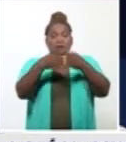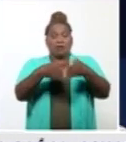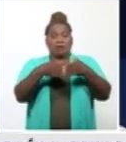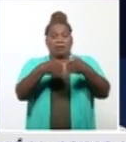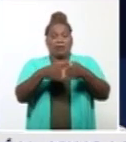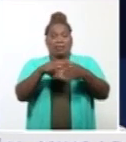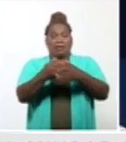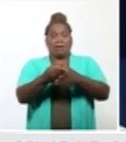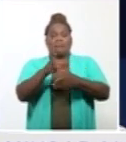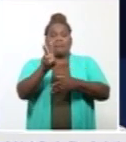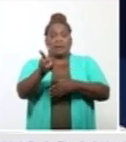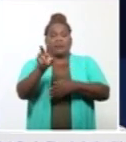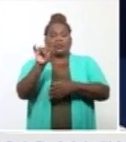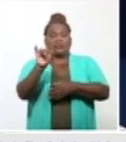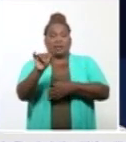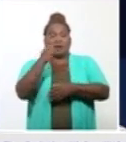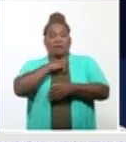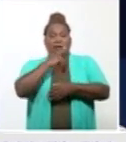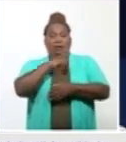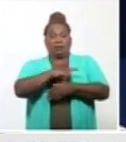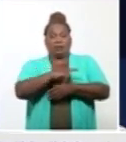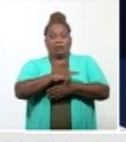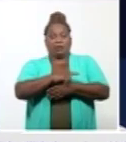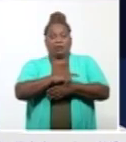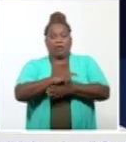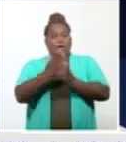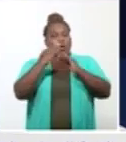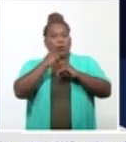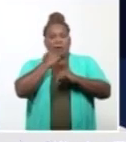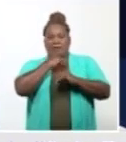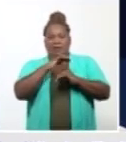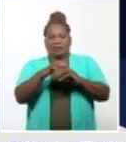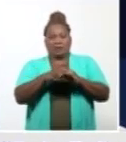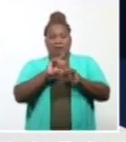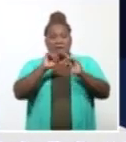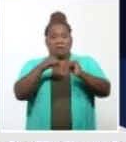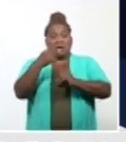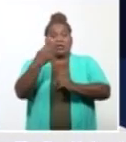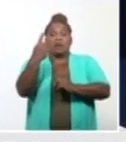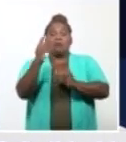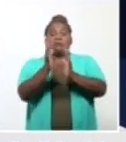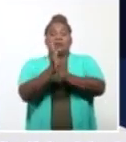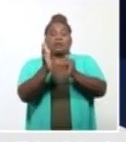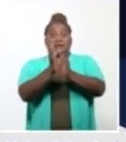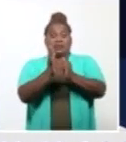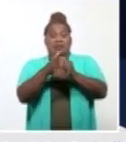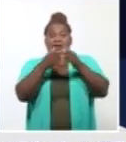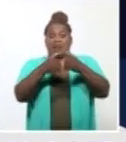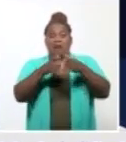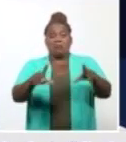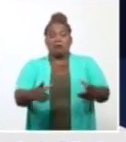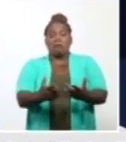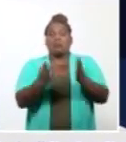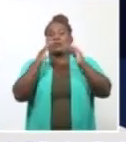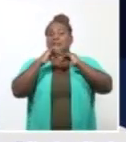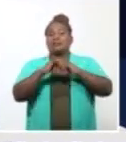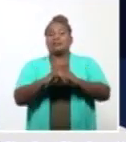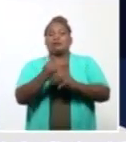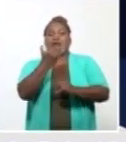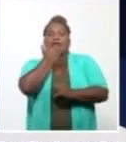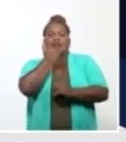was confirmed yesterday acquired the disease abroad, and it is what we call an imported